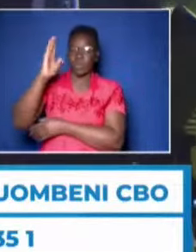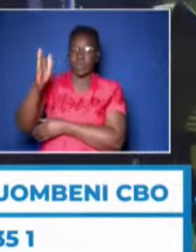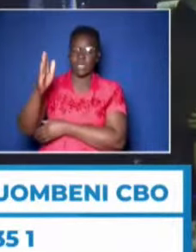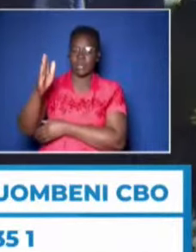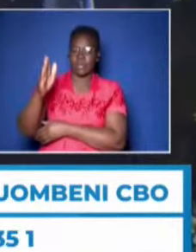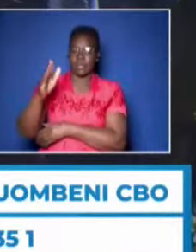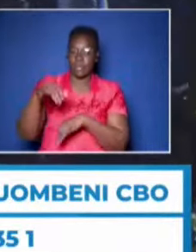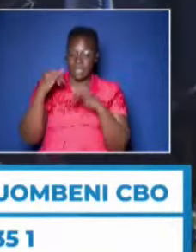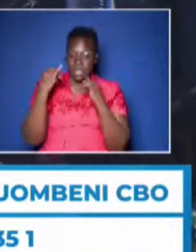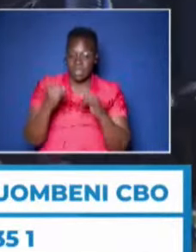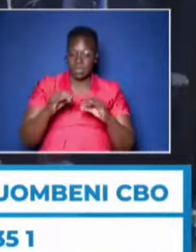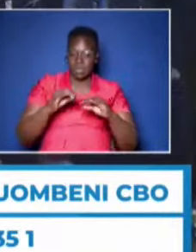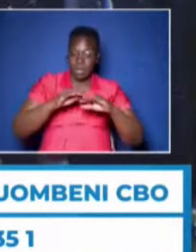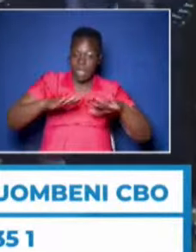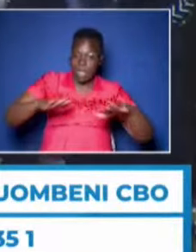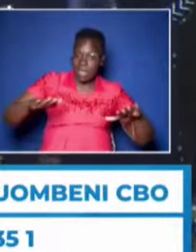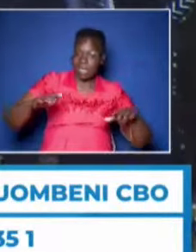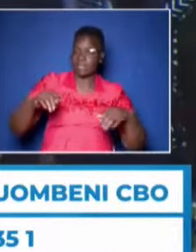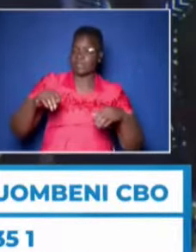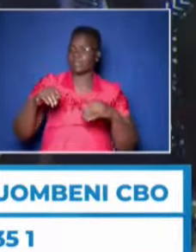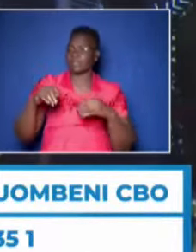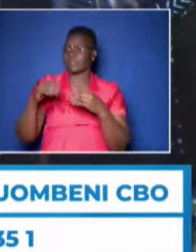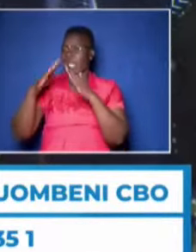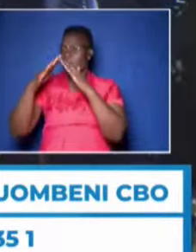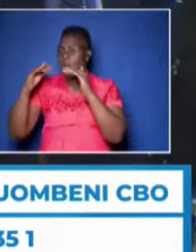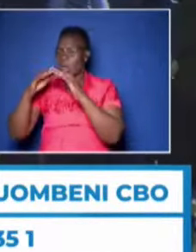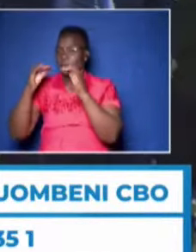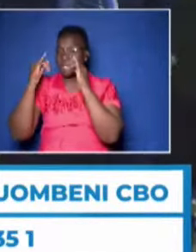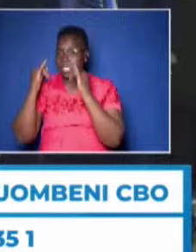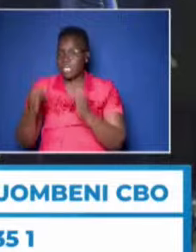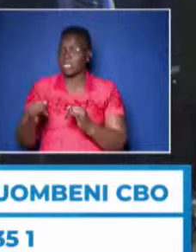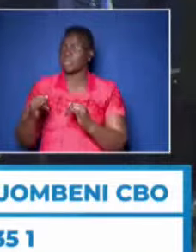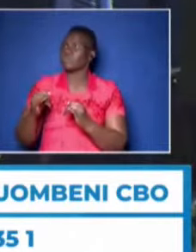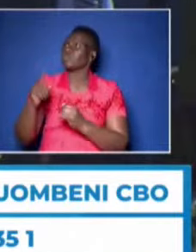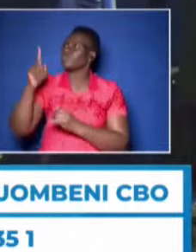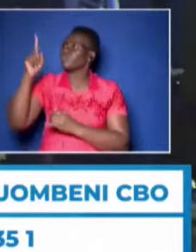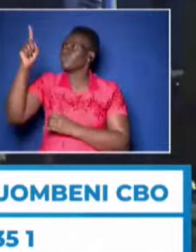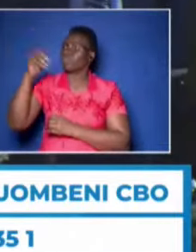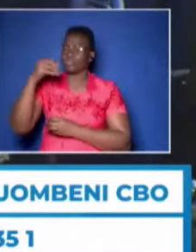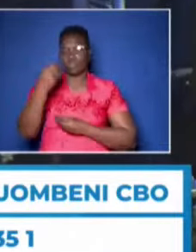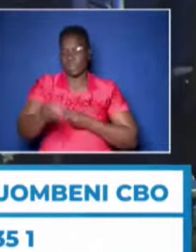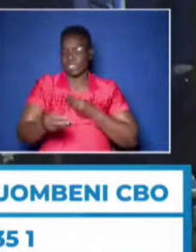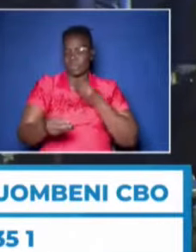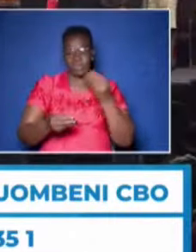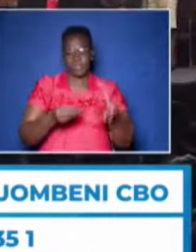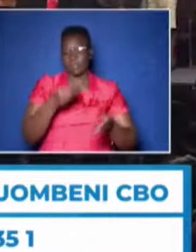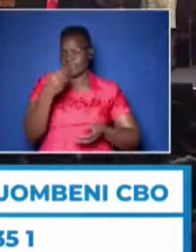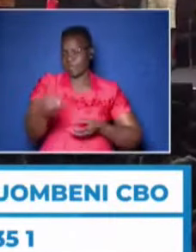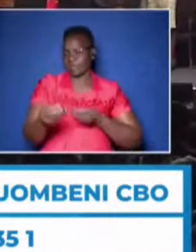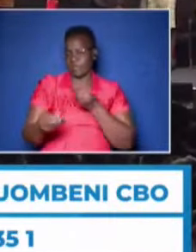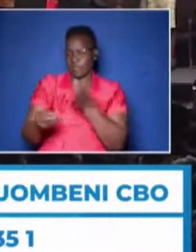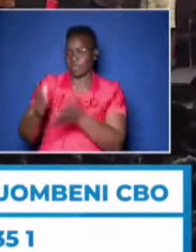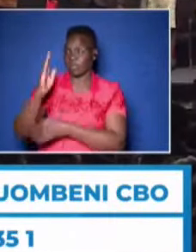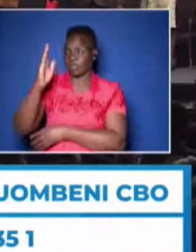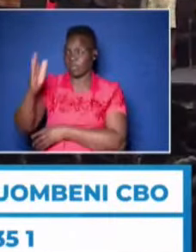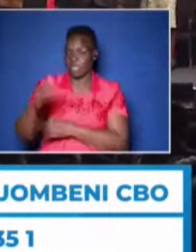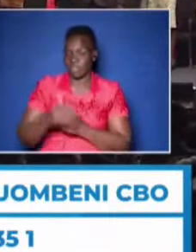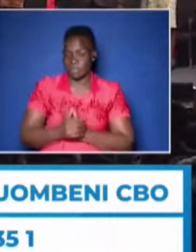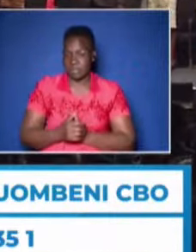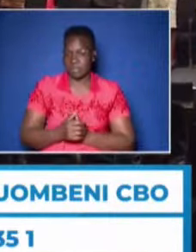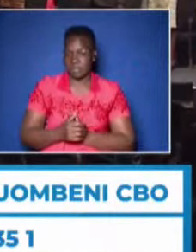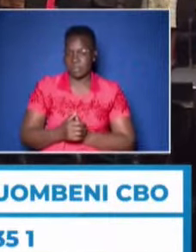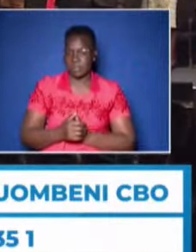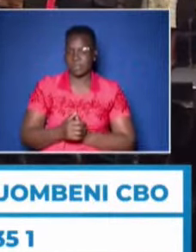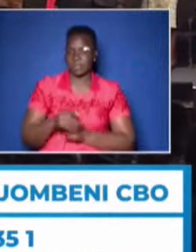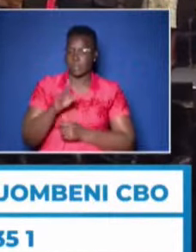way houses will come your way will come your way so this